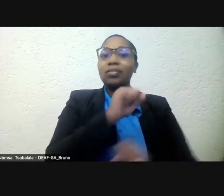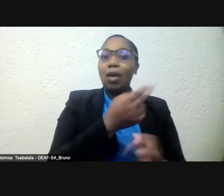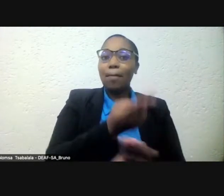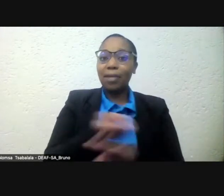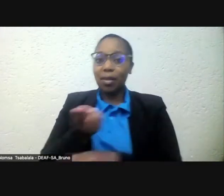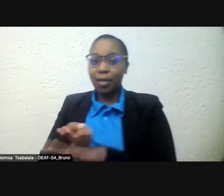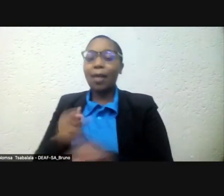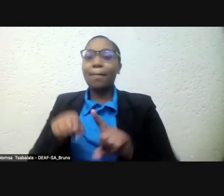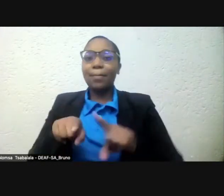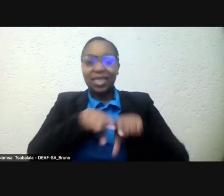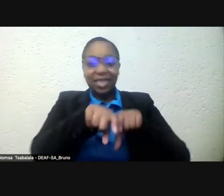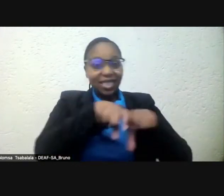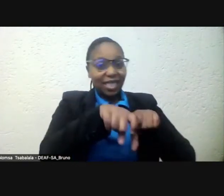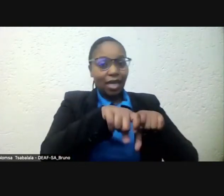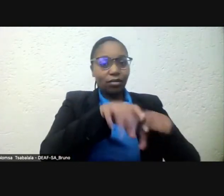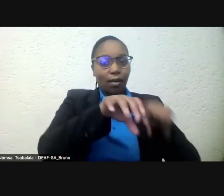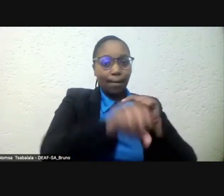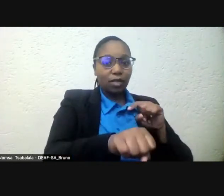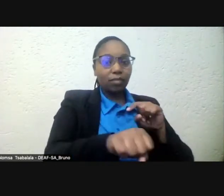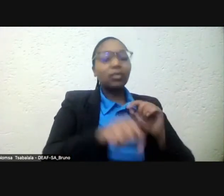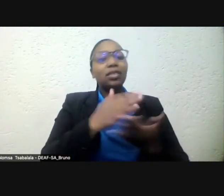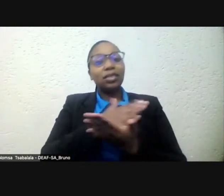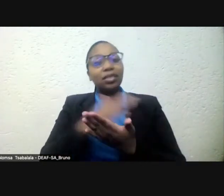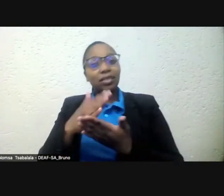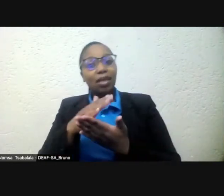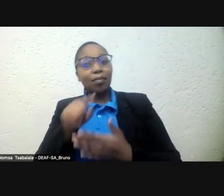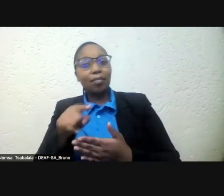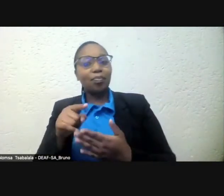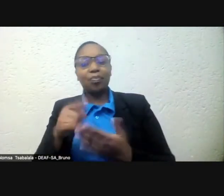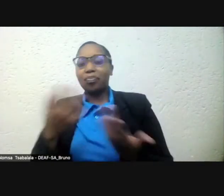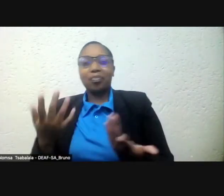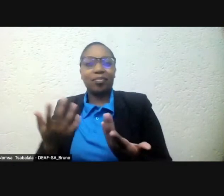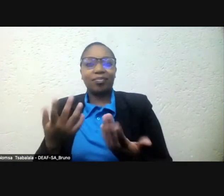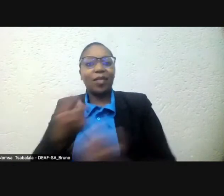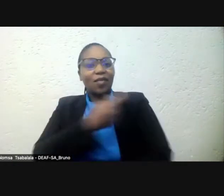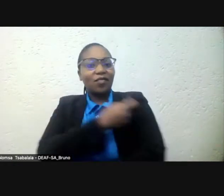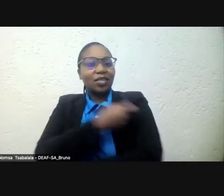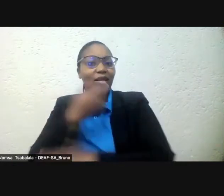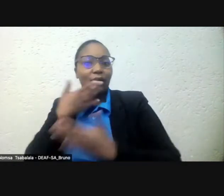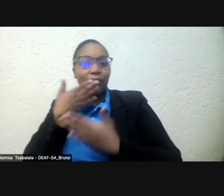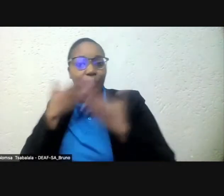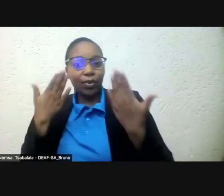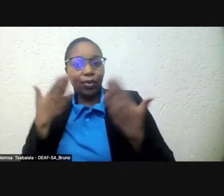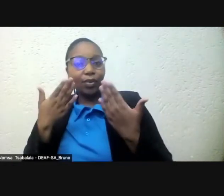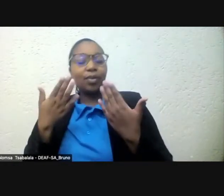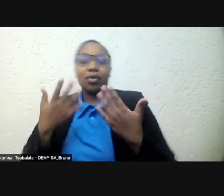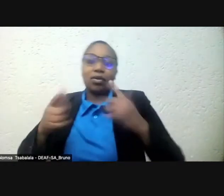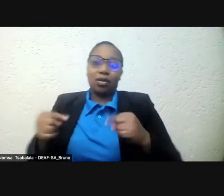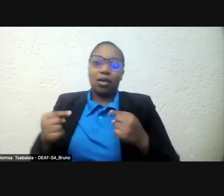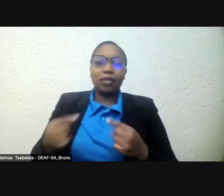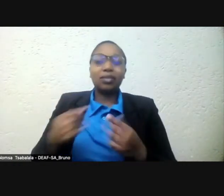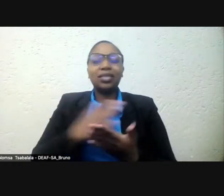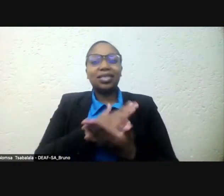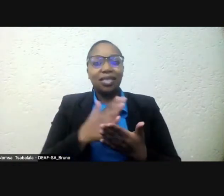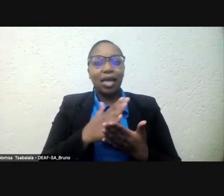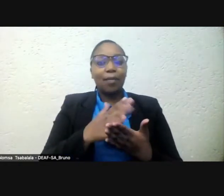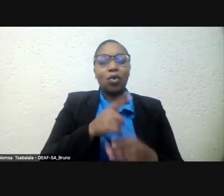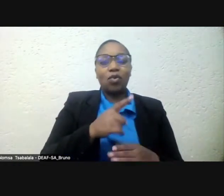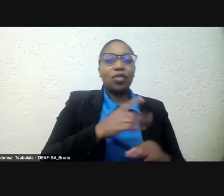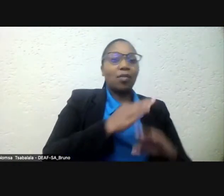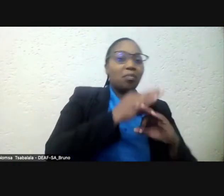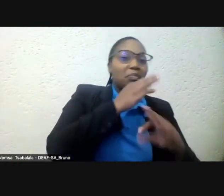younger children, less than 12, who are not eligible for vaccination, none of the parents, except for 3,